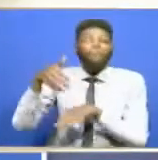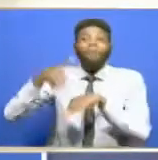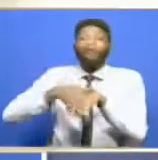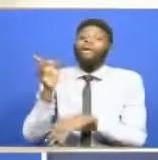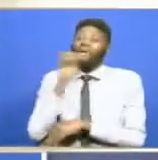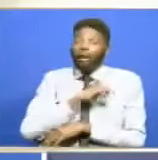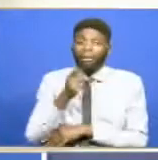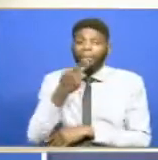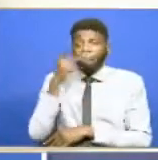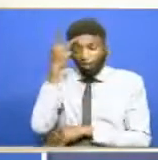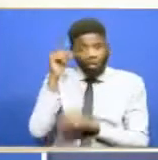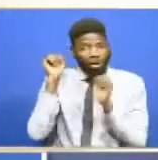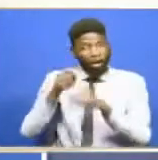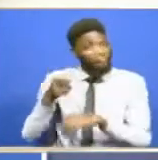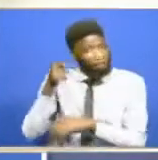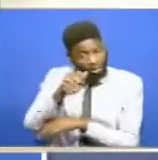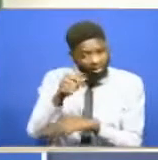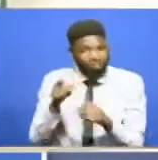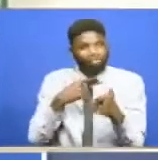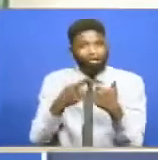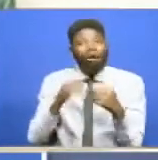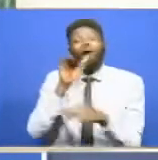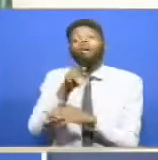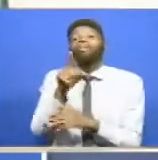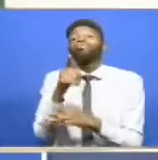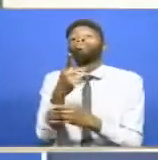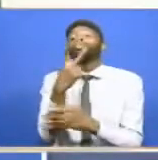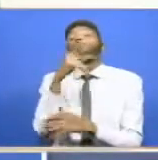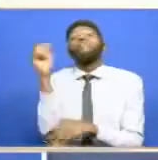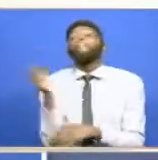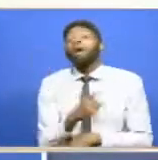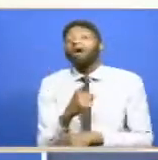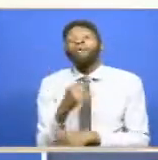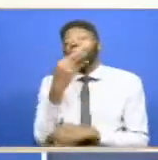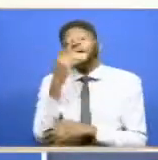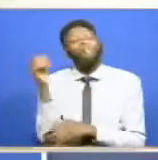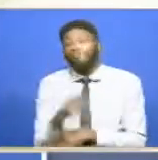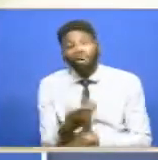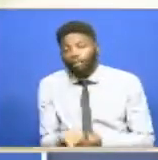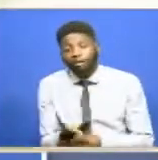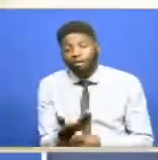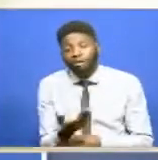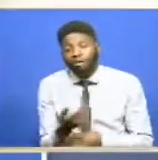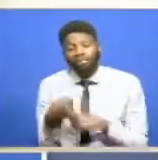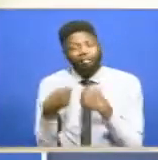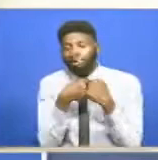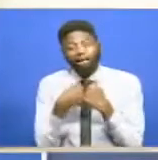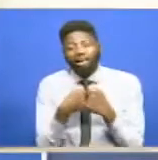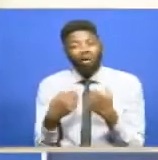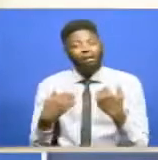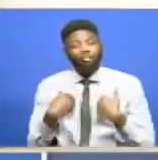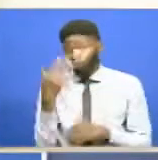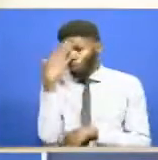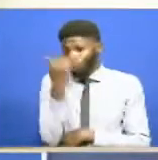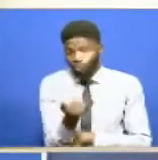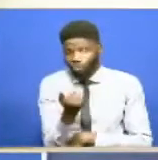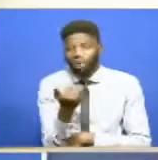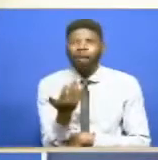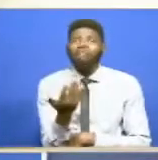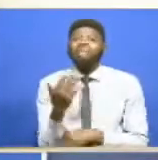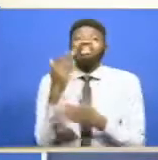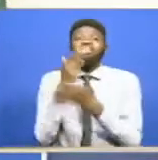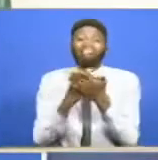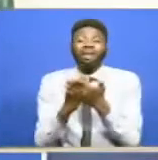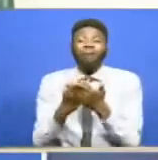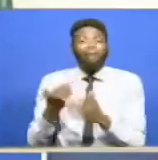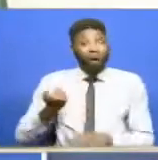your parent could tell you that could last for 2 months or 3, and it was really challenging because some girls go